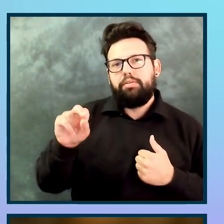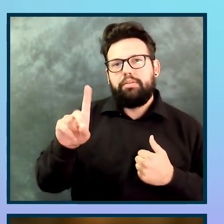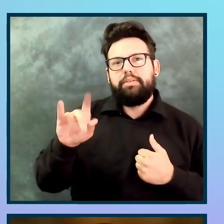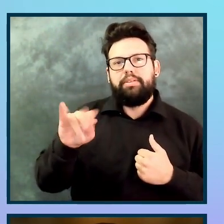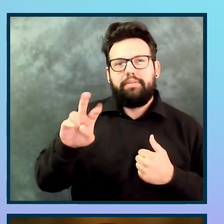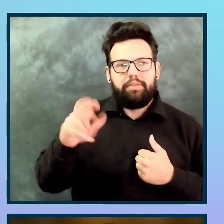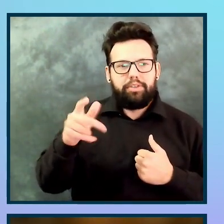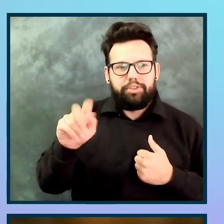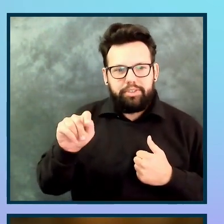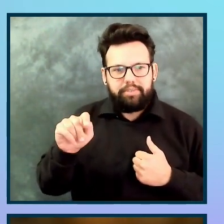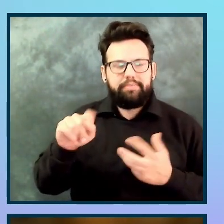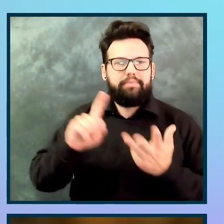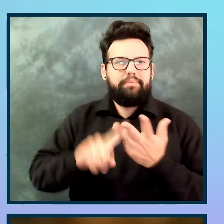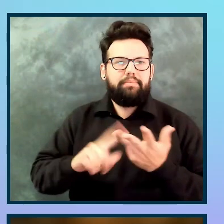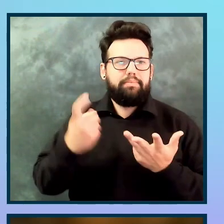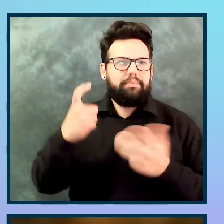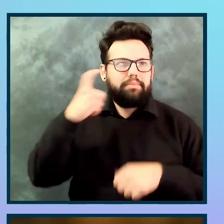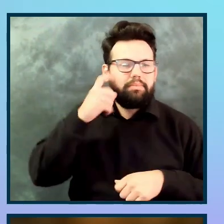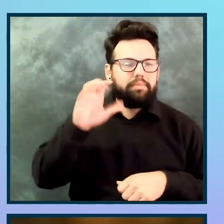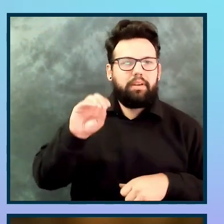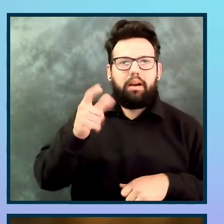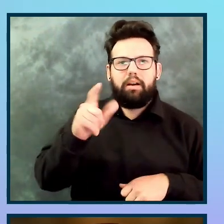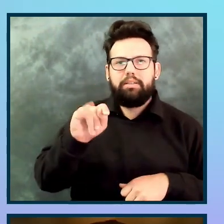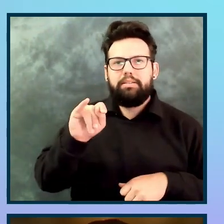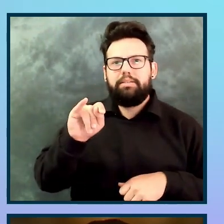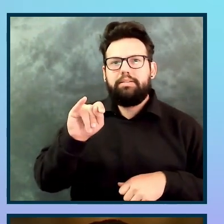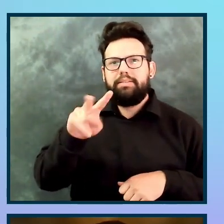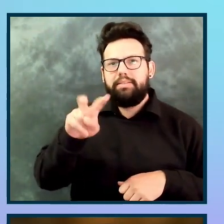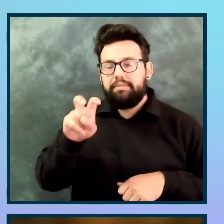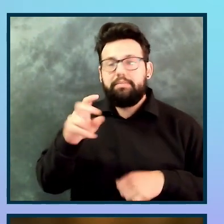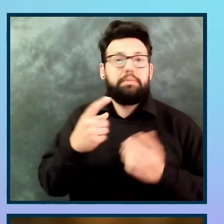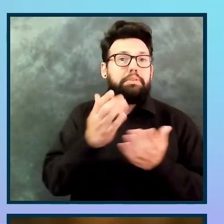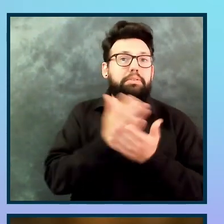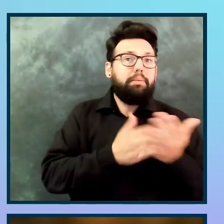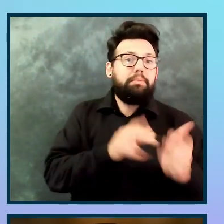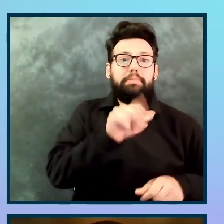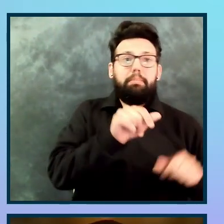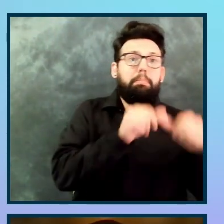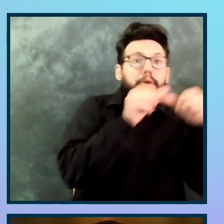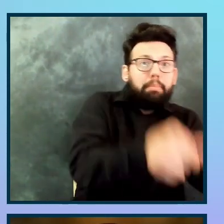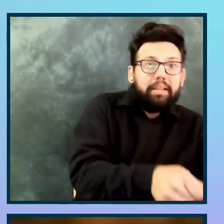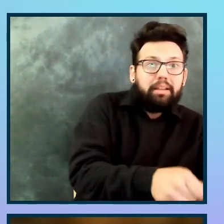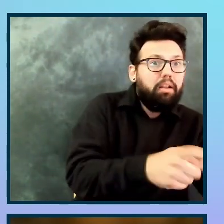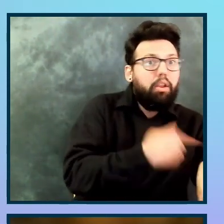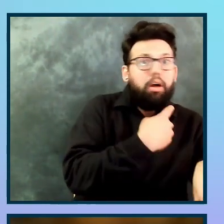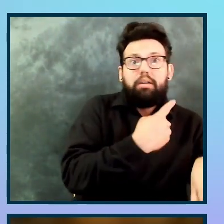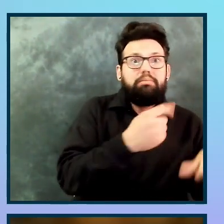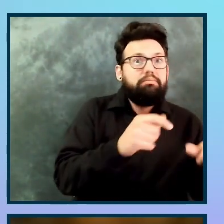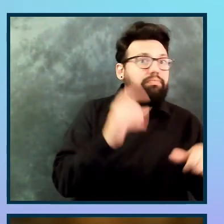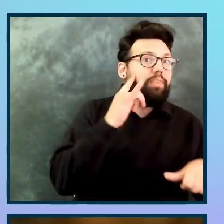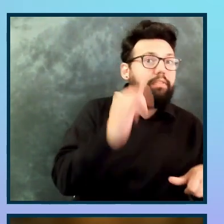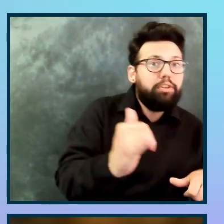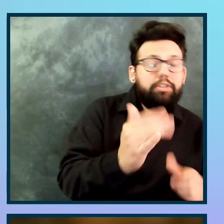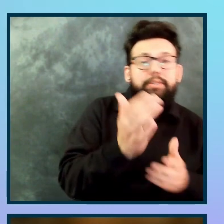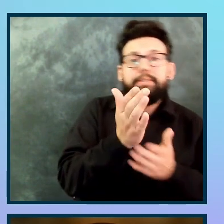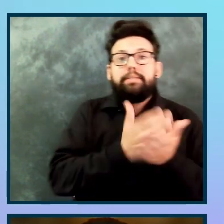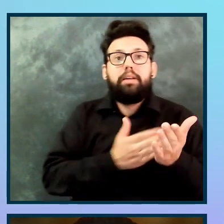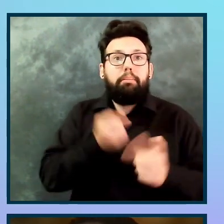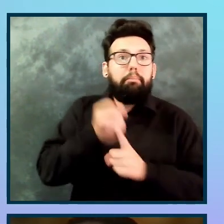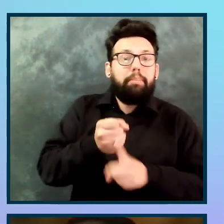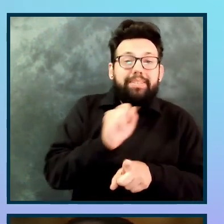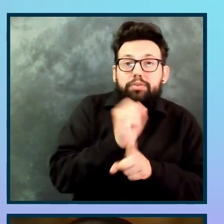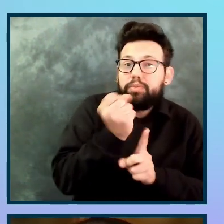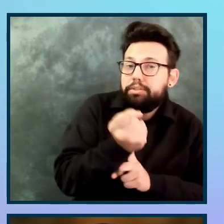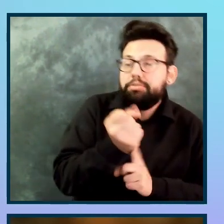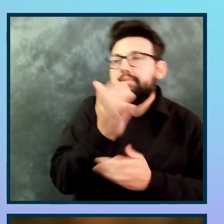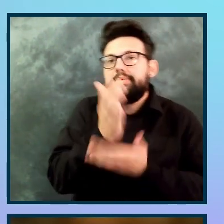Something to think about is that disabilities can be permanent, they can be temporary, and they can be situational. And so what that